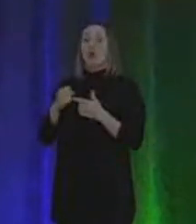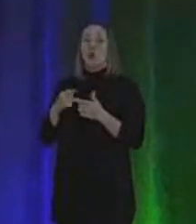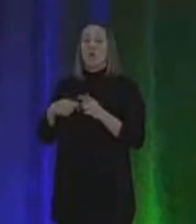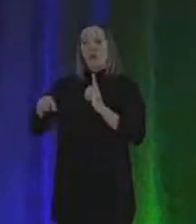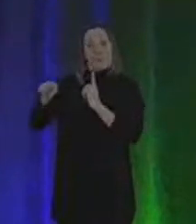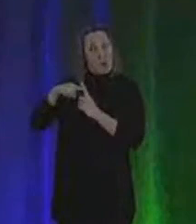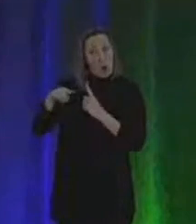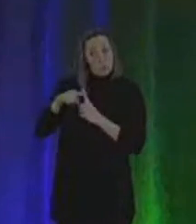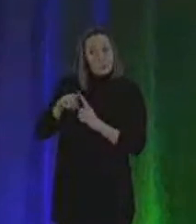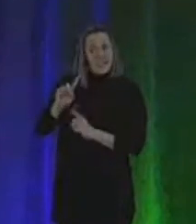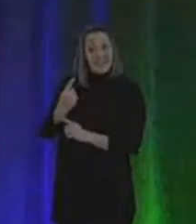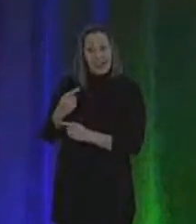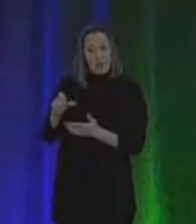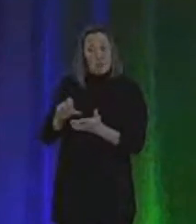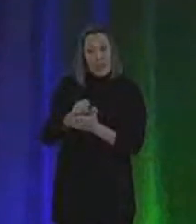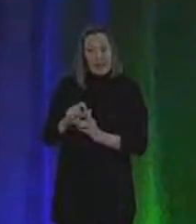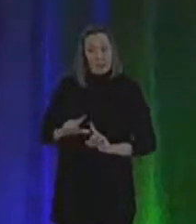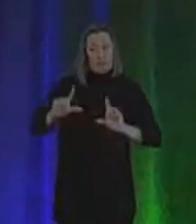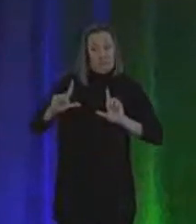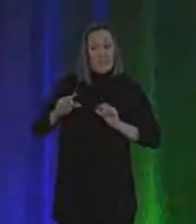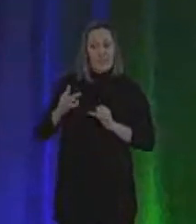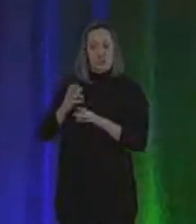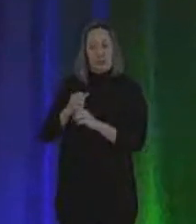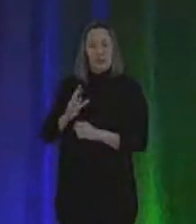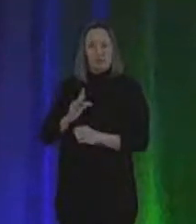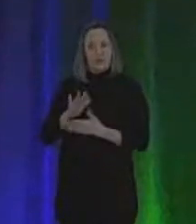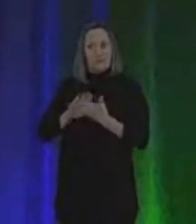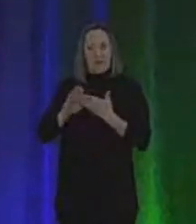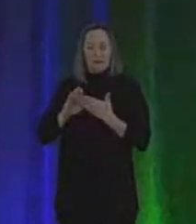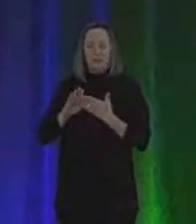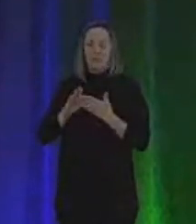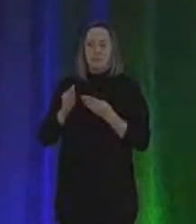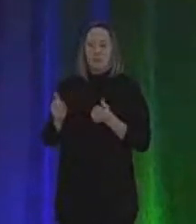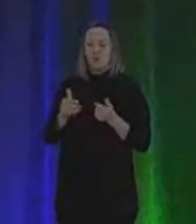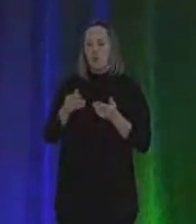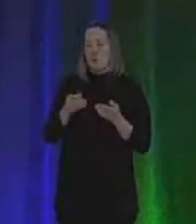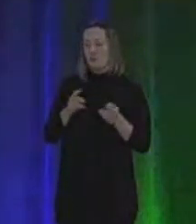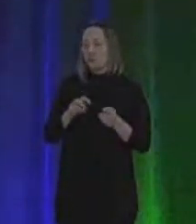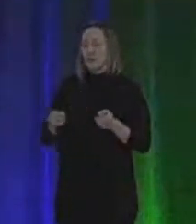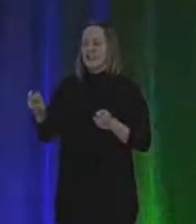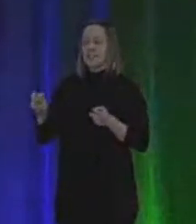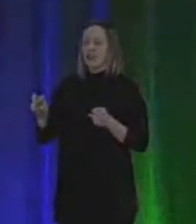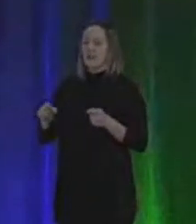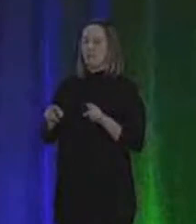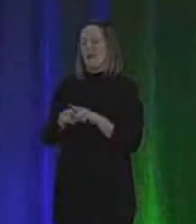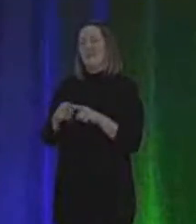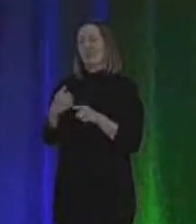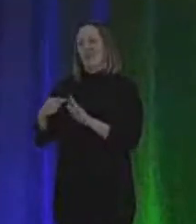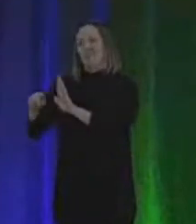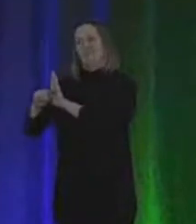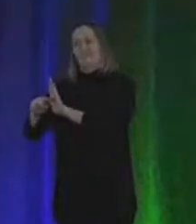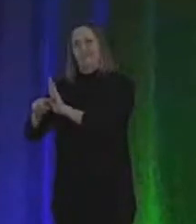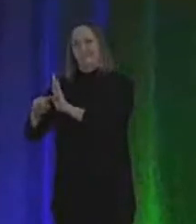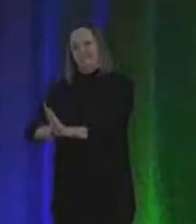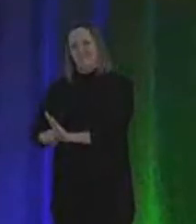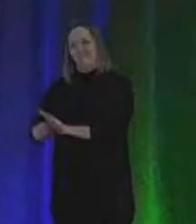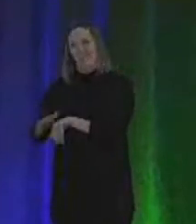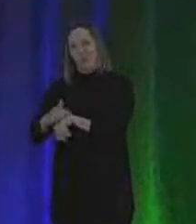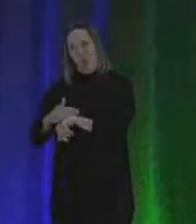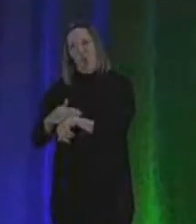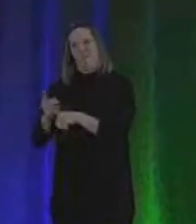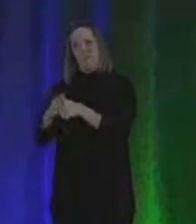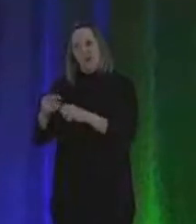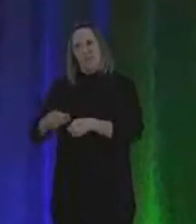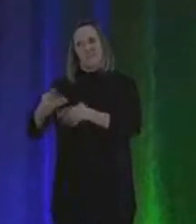pros of single page applications is that you get these really nice and smooth transitions, but they also have a lot of disadvantages, like a slow initial page load